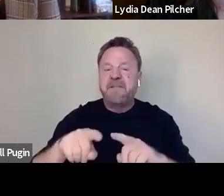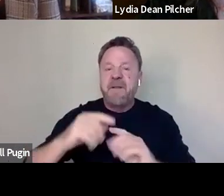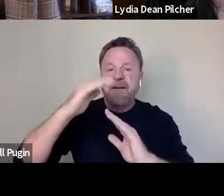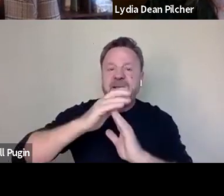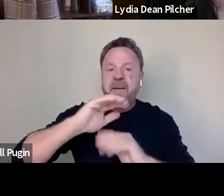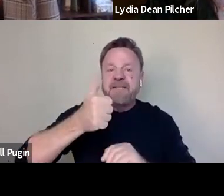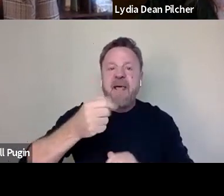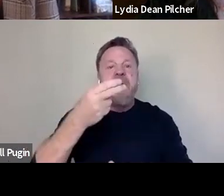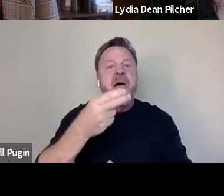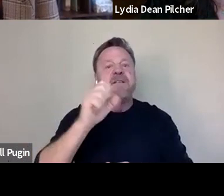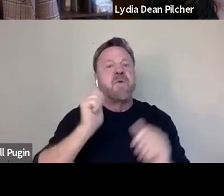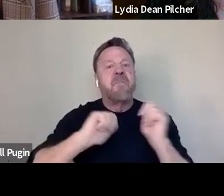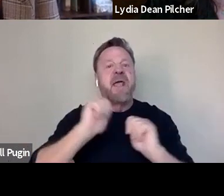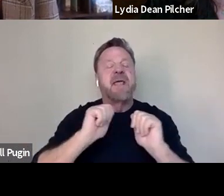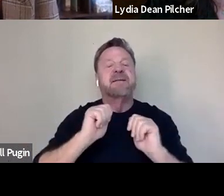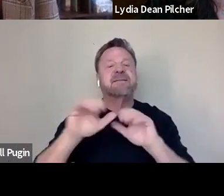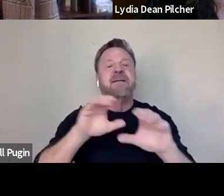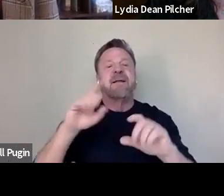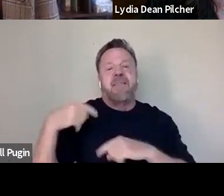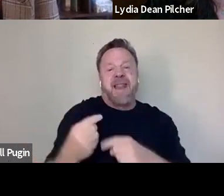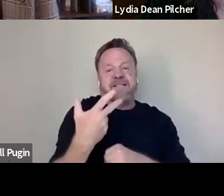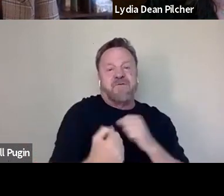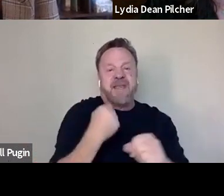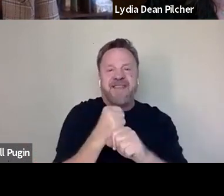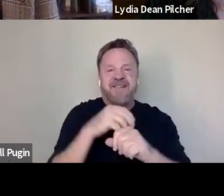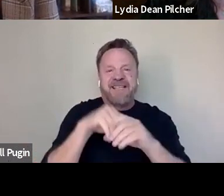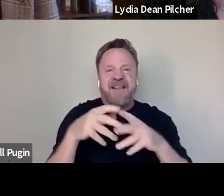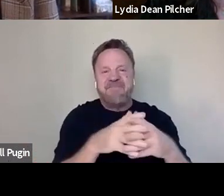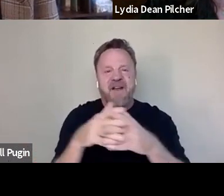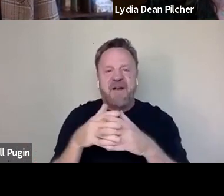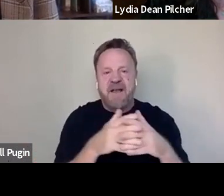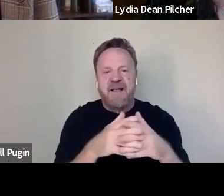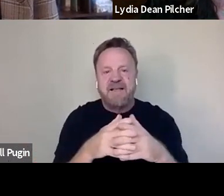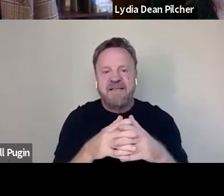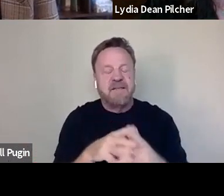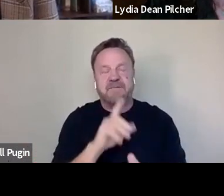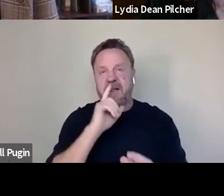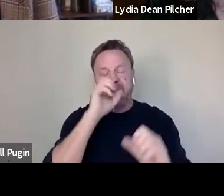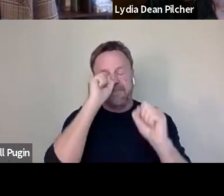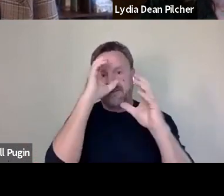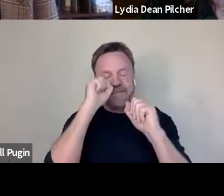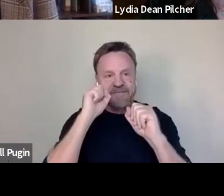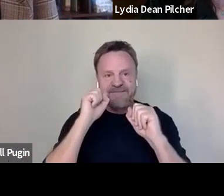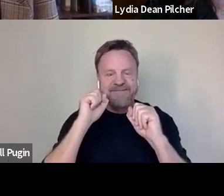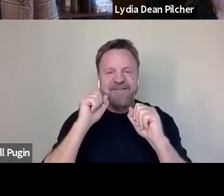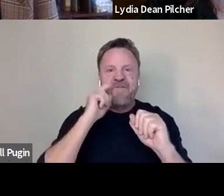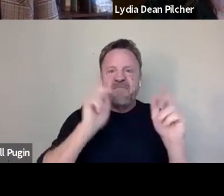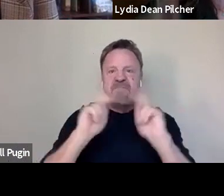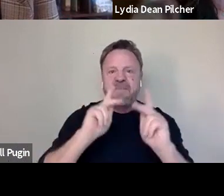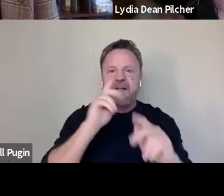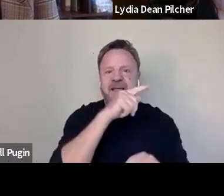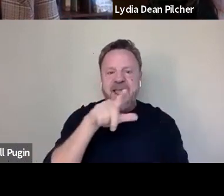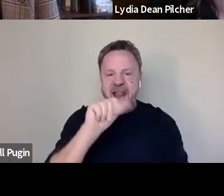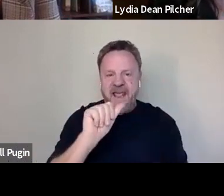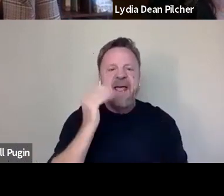school plays performed in the last 3 years in the U.S. It was kind of astonishing. For people in LA, I